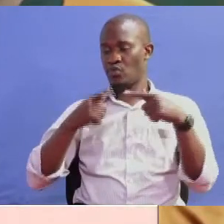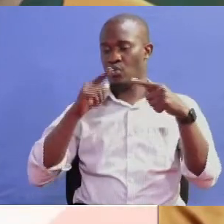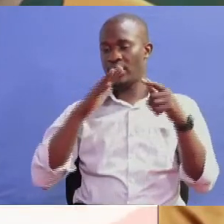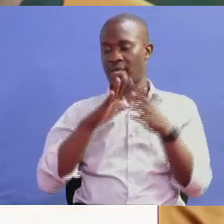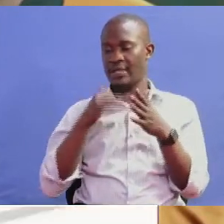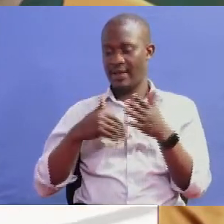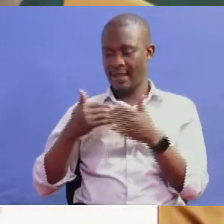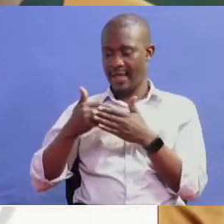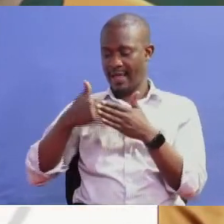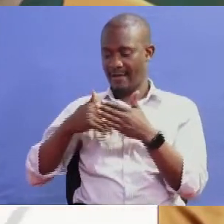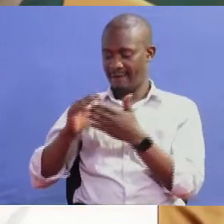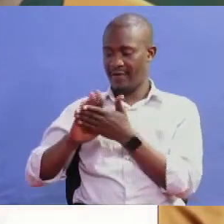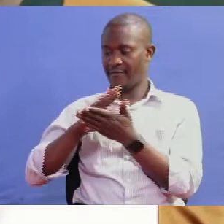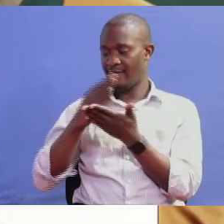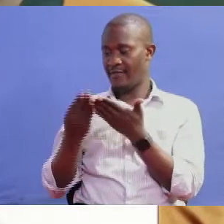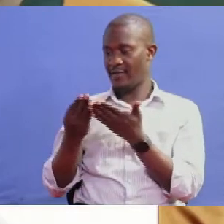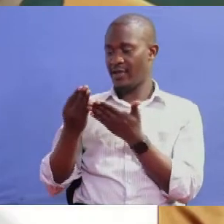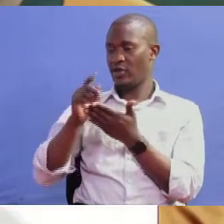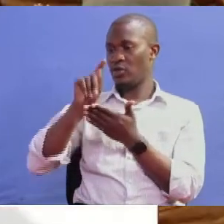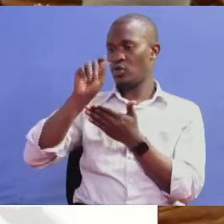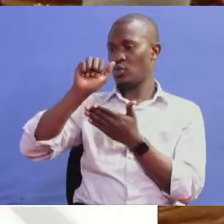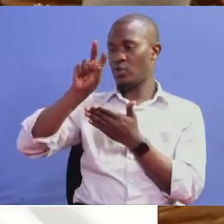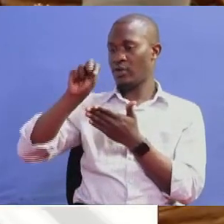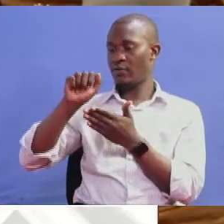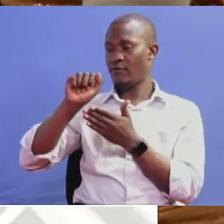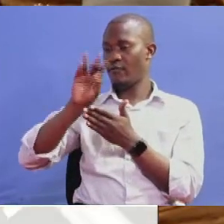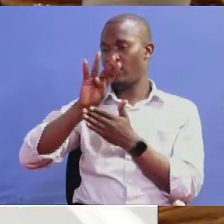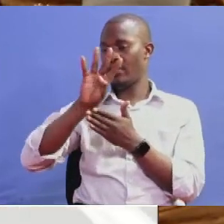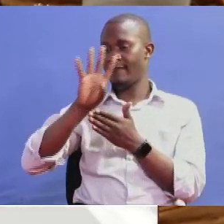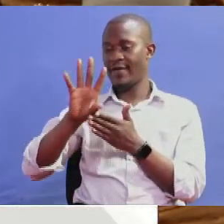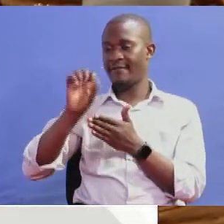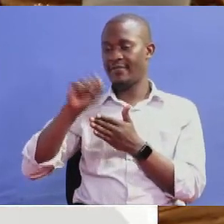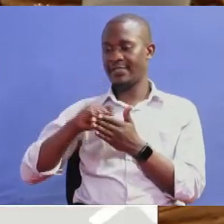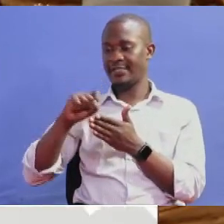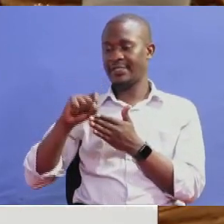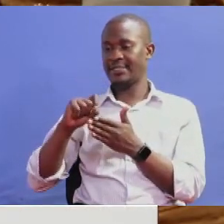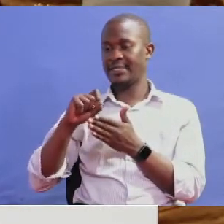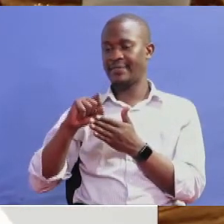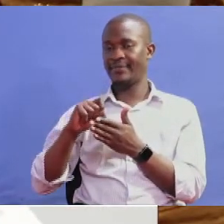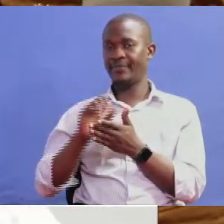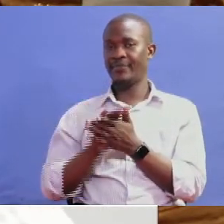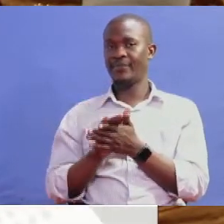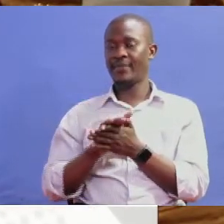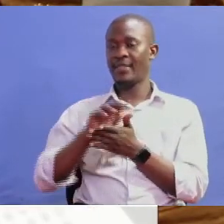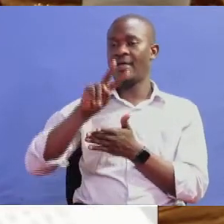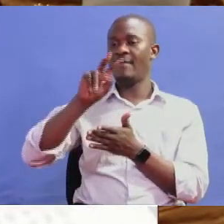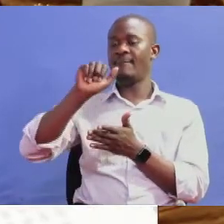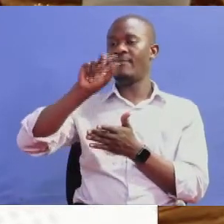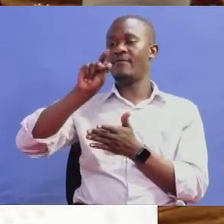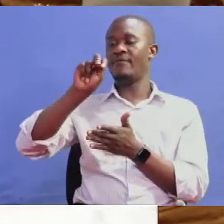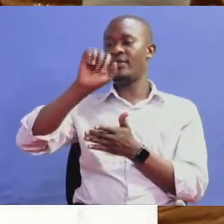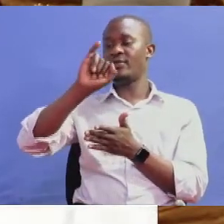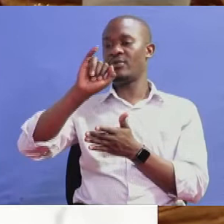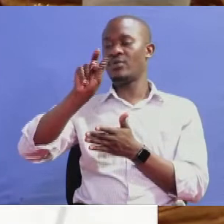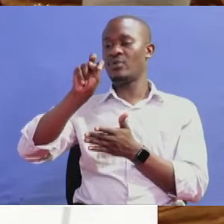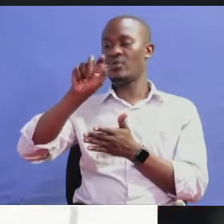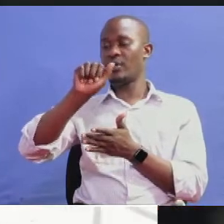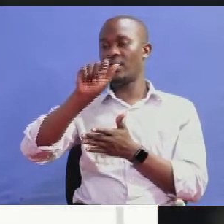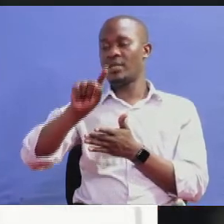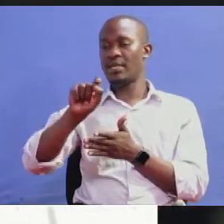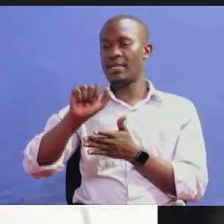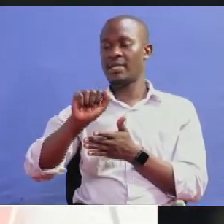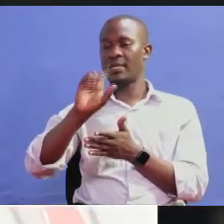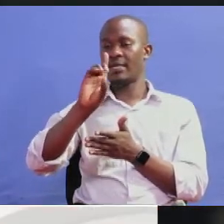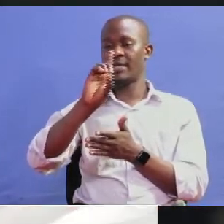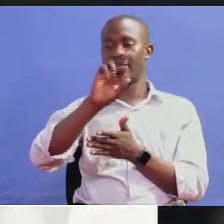after demolishing Tonga 45-17 at the Stade de Nice. Van der Merwe, Blair Kingon and